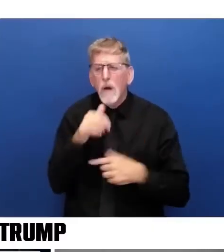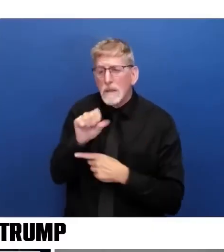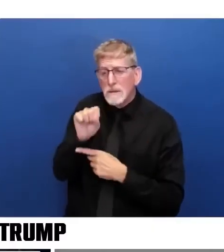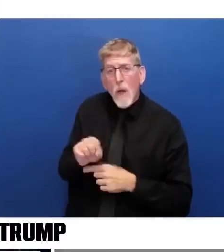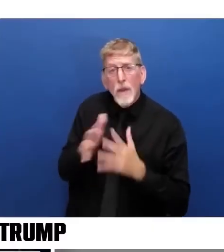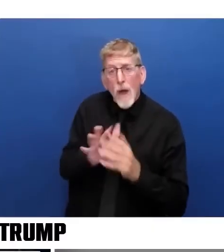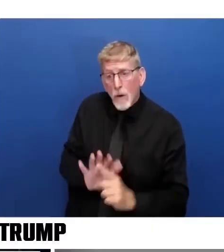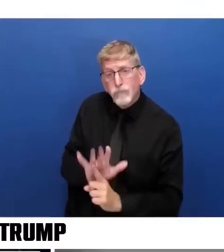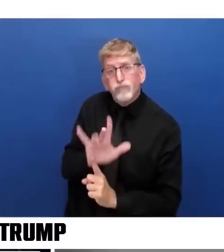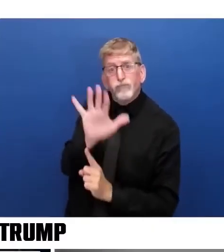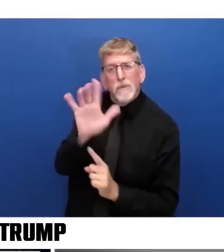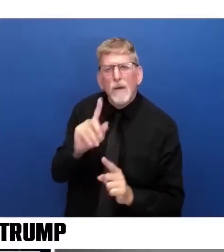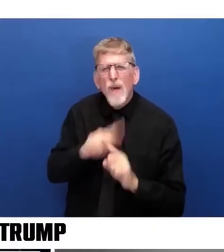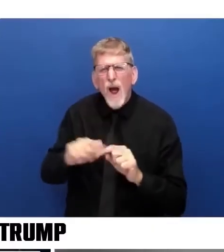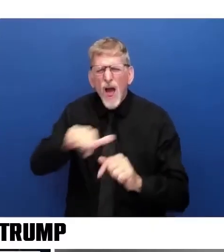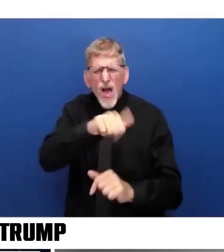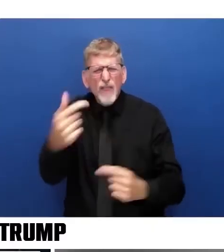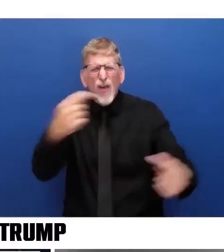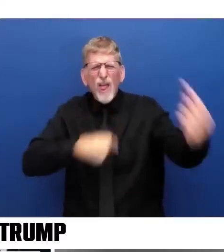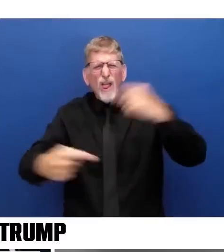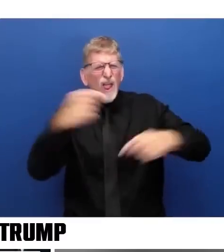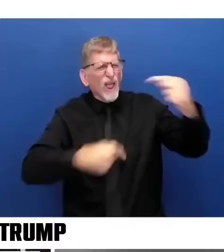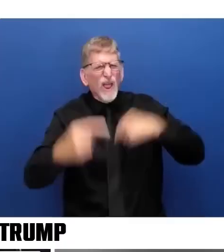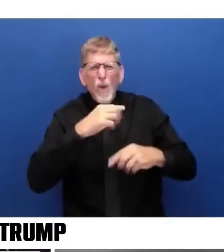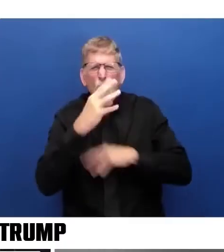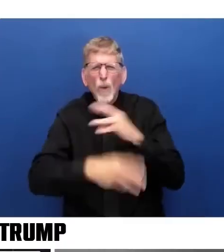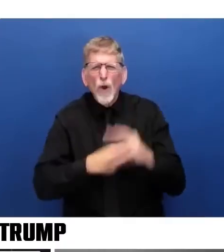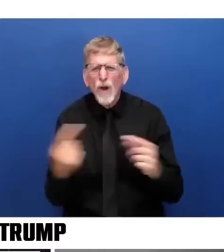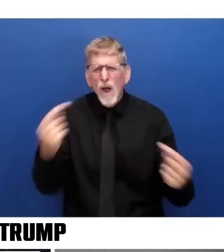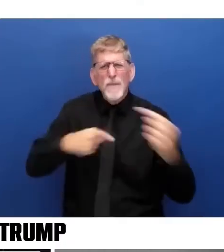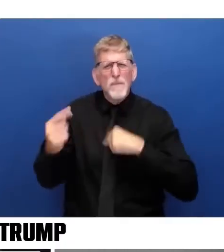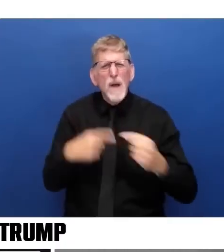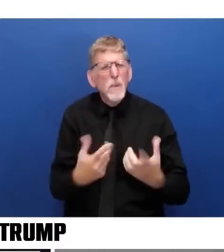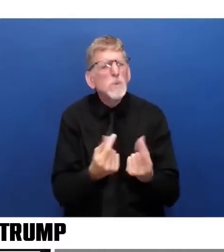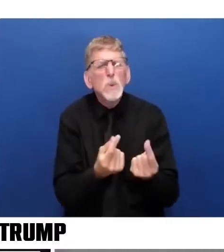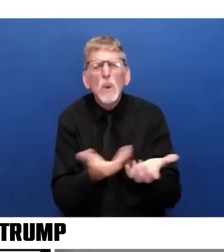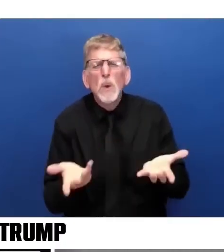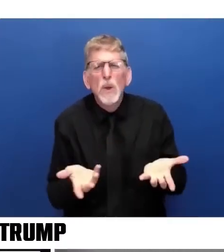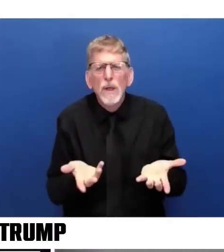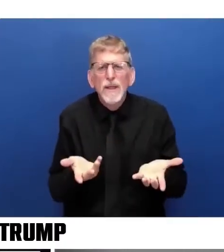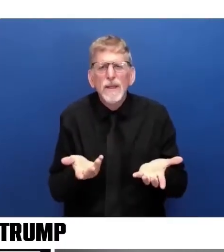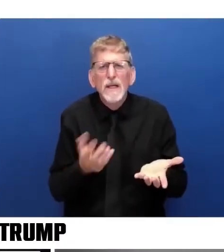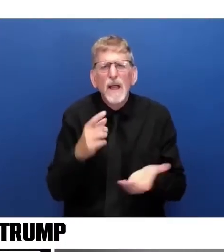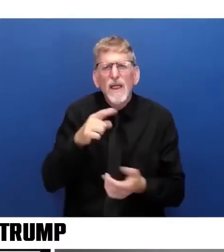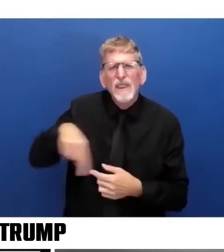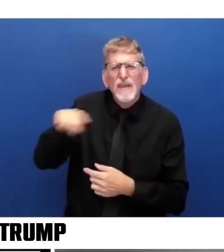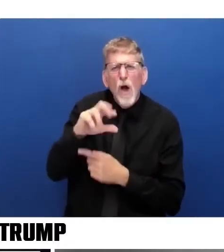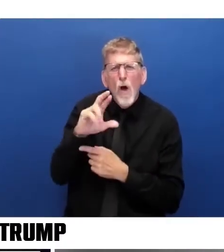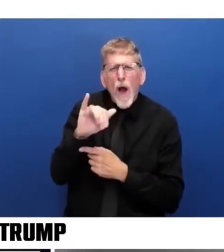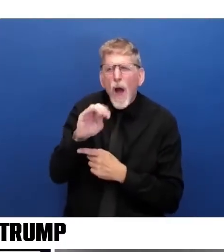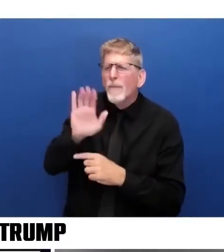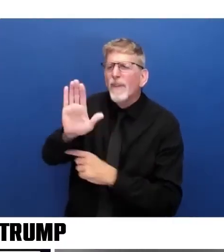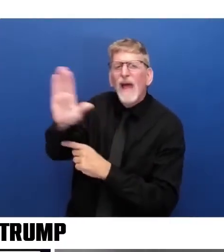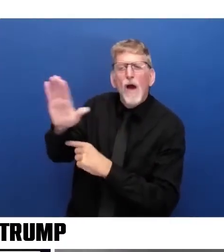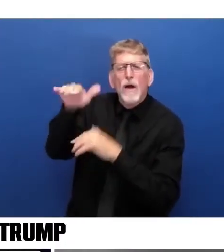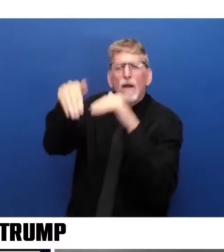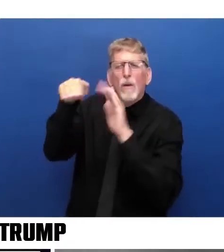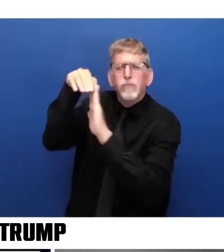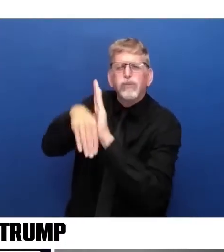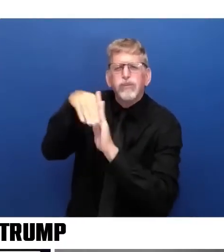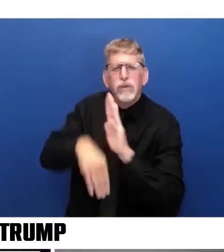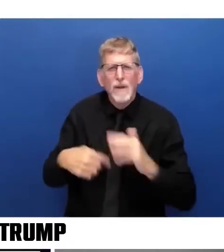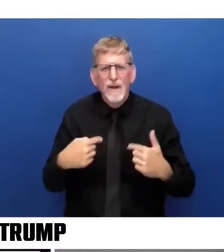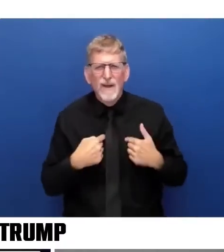world, David, all over the world. And crime rates are down all over the world because of it. But let me just when ask are those, David, when are those people going to